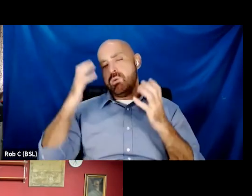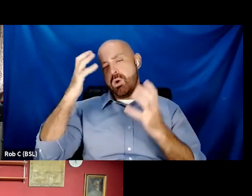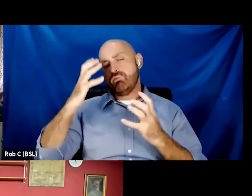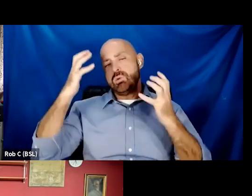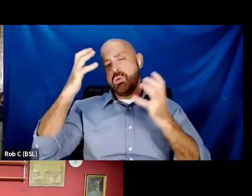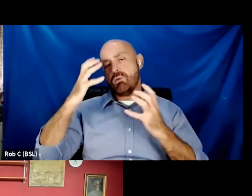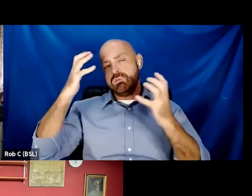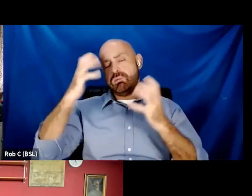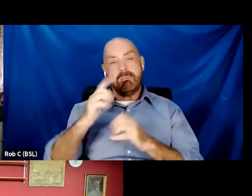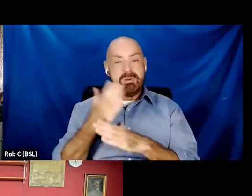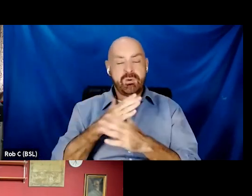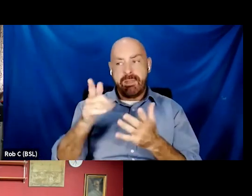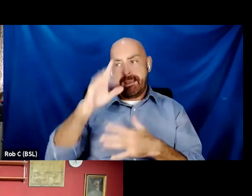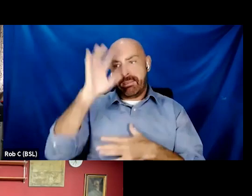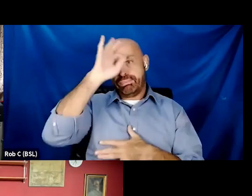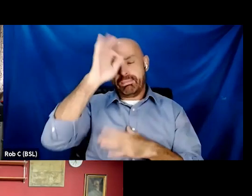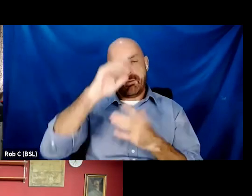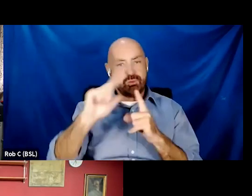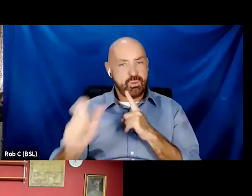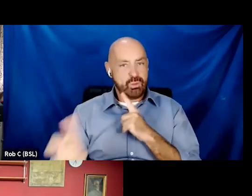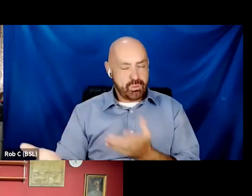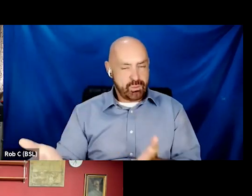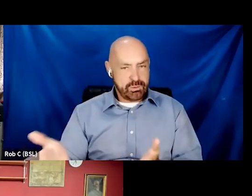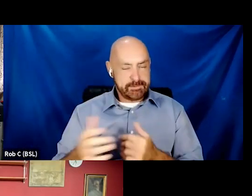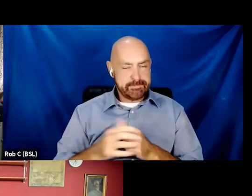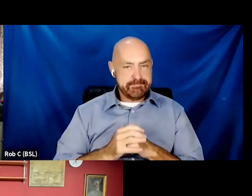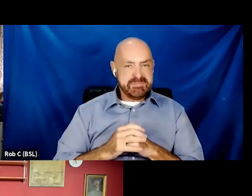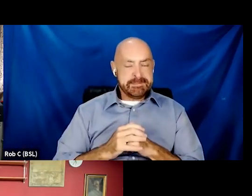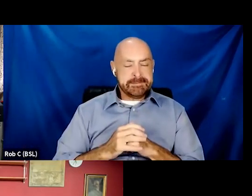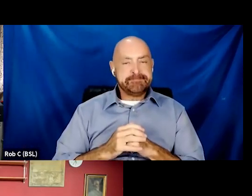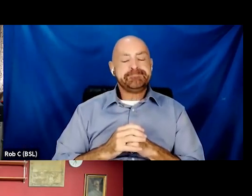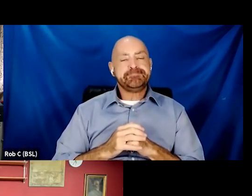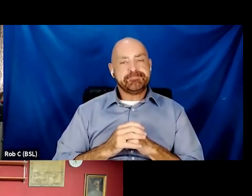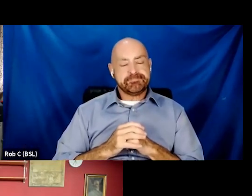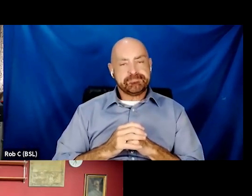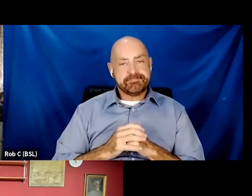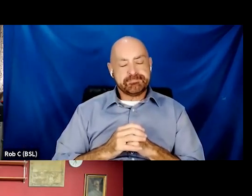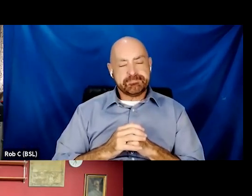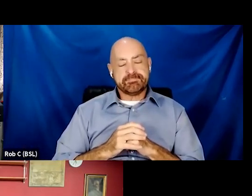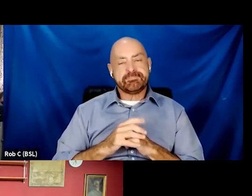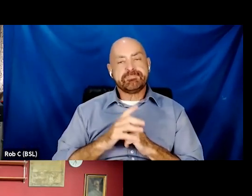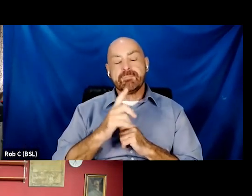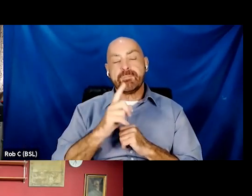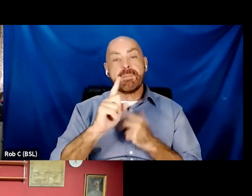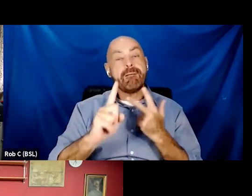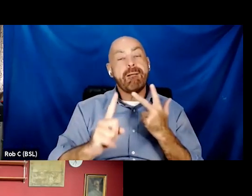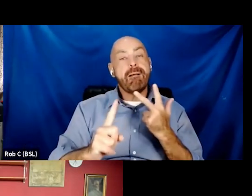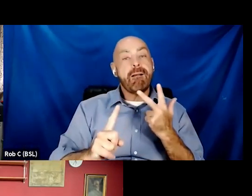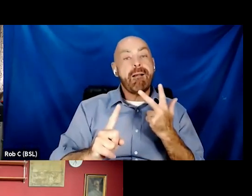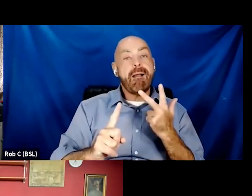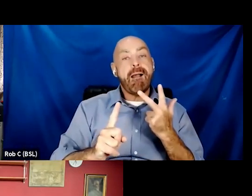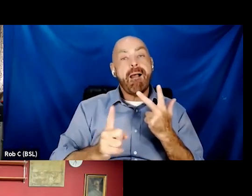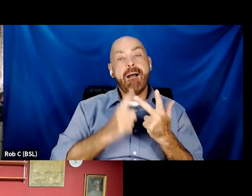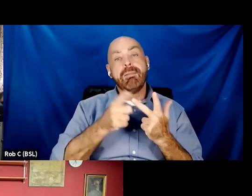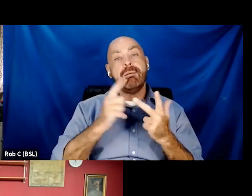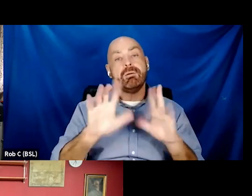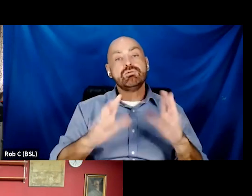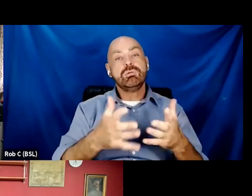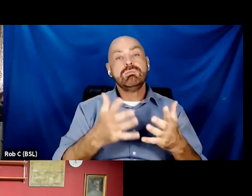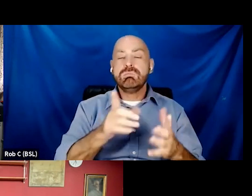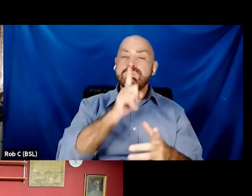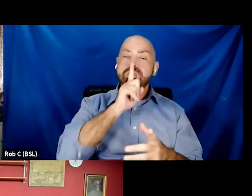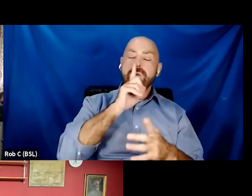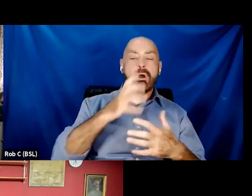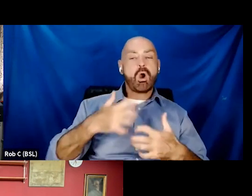know. So there was certain, and of course the group who understandably didn't complain very much